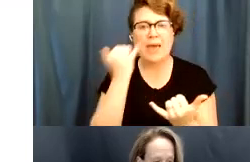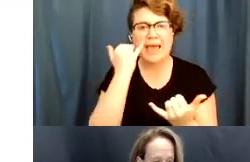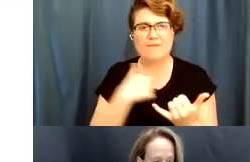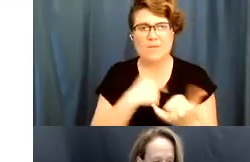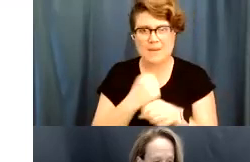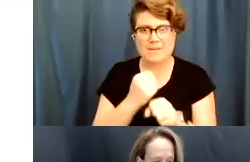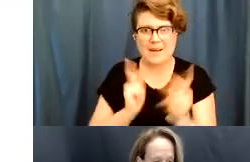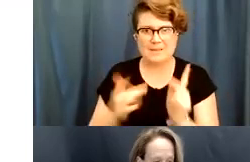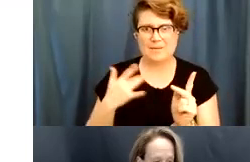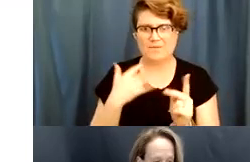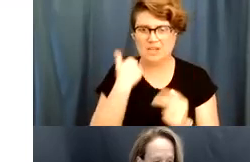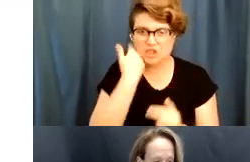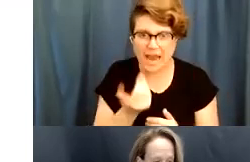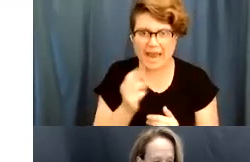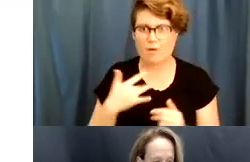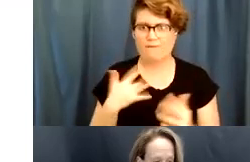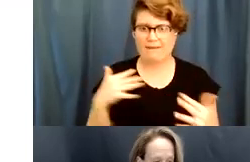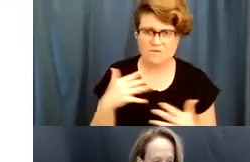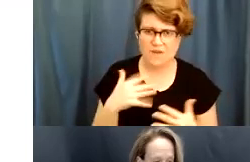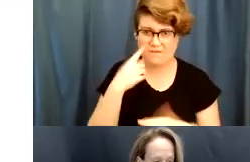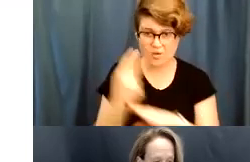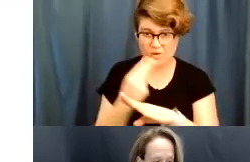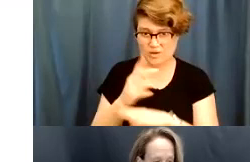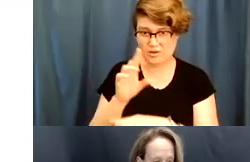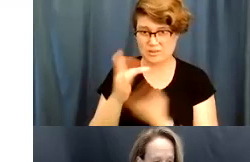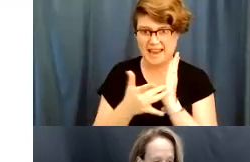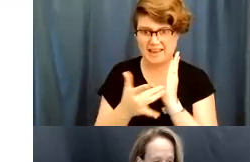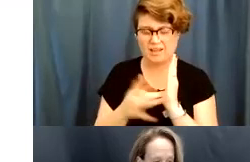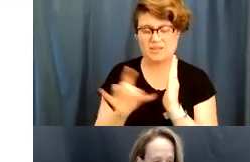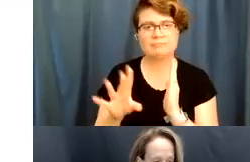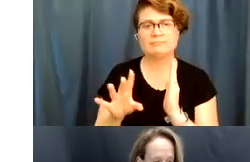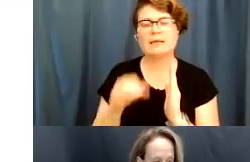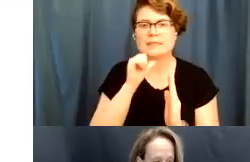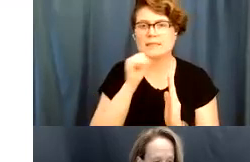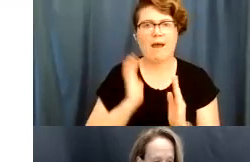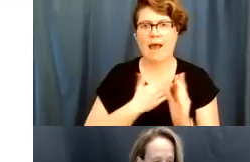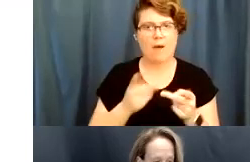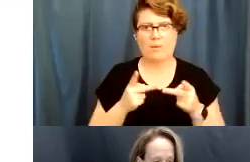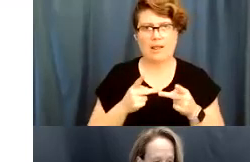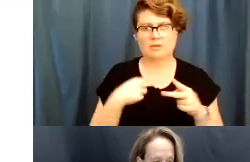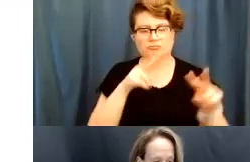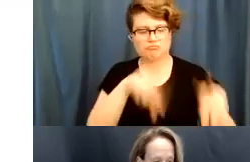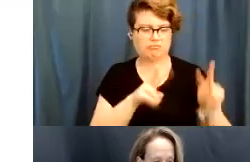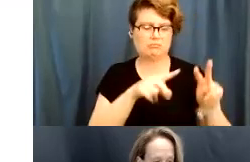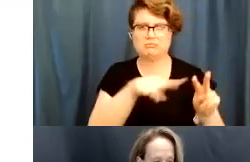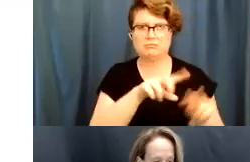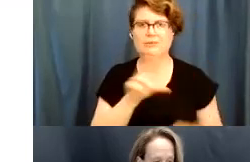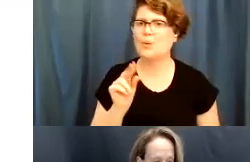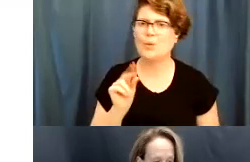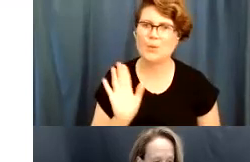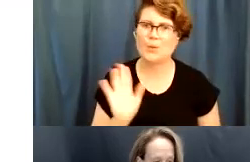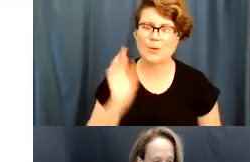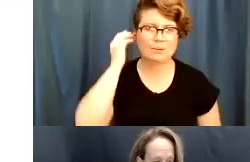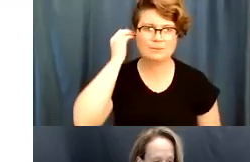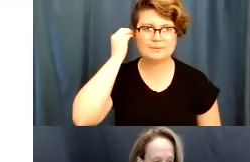shame for using it, even for as a form of self-care, is not our place as advocates.